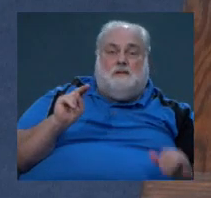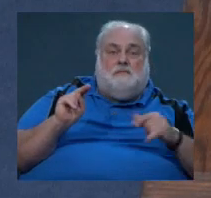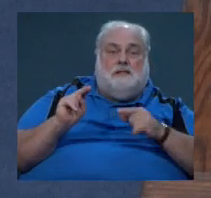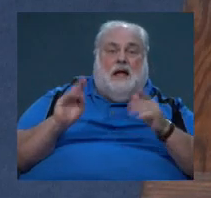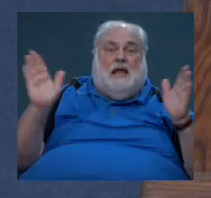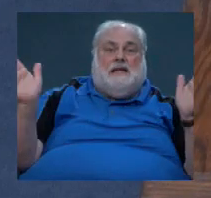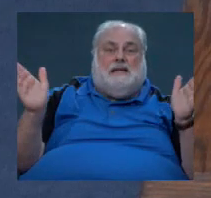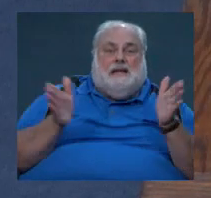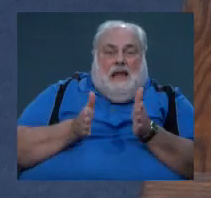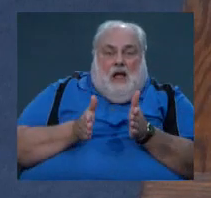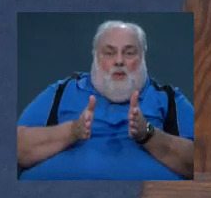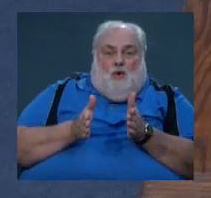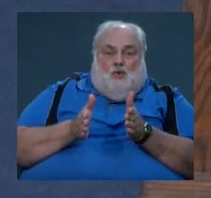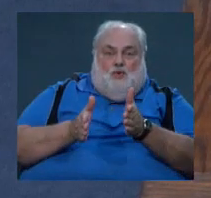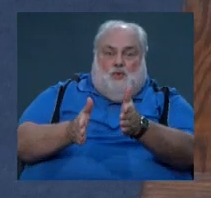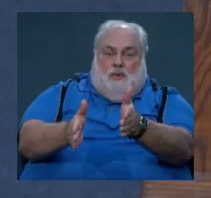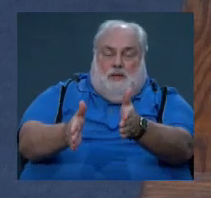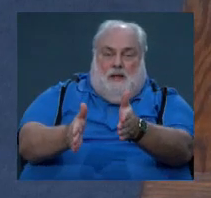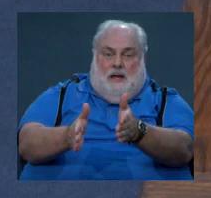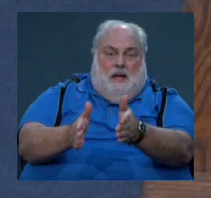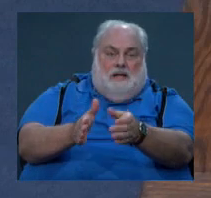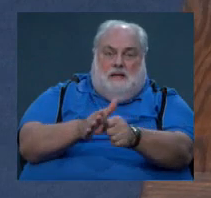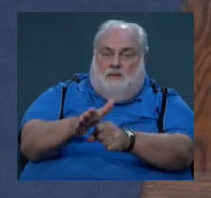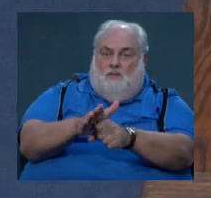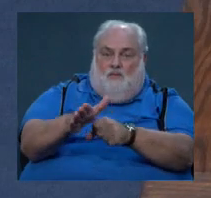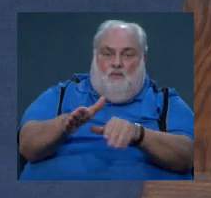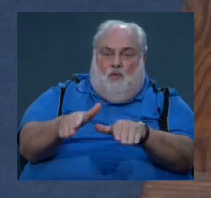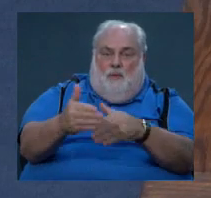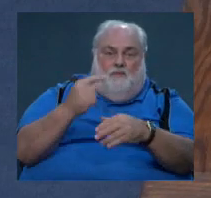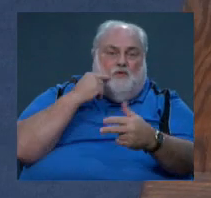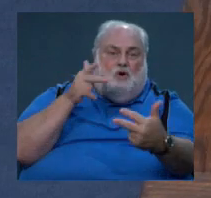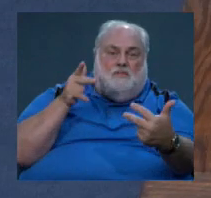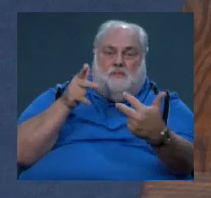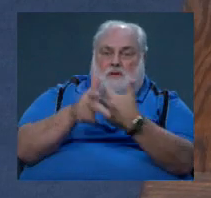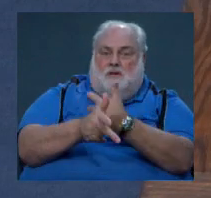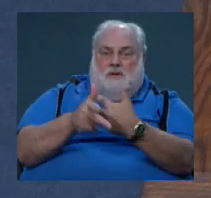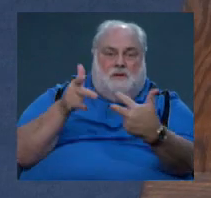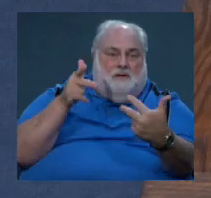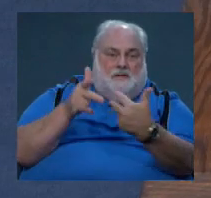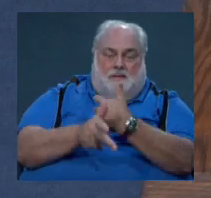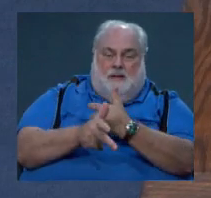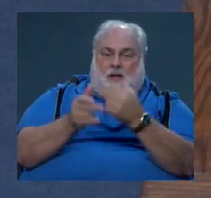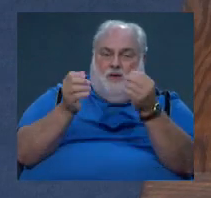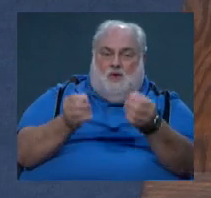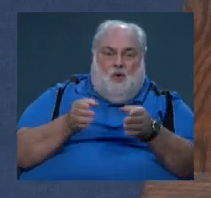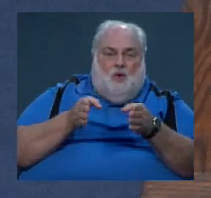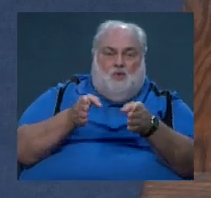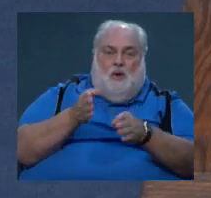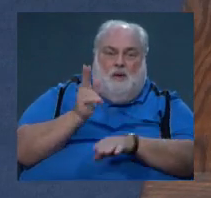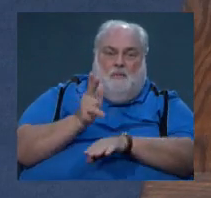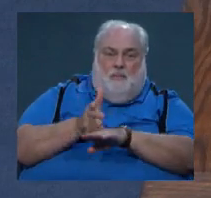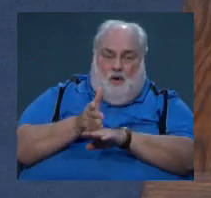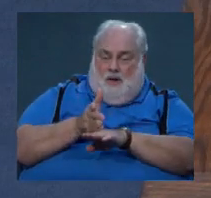is not room for 2 cars to go down that street. There is no street parking, and